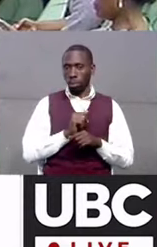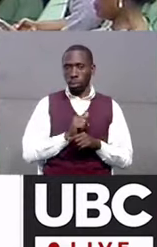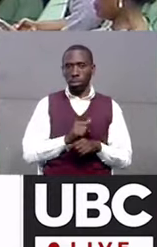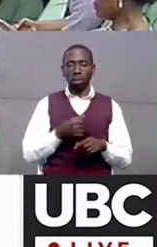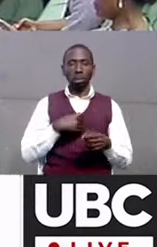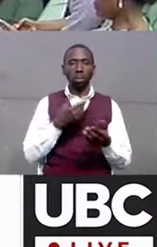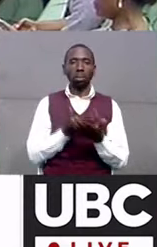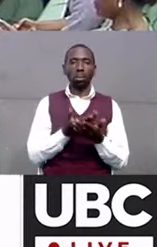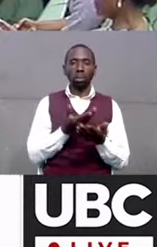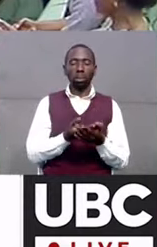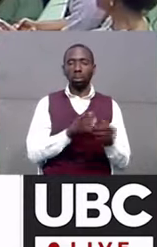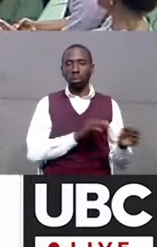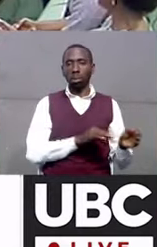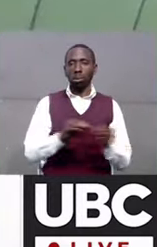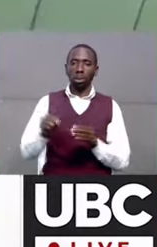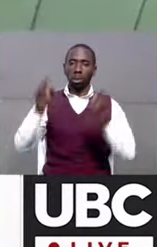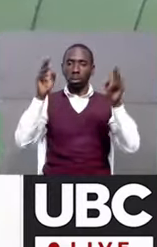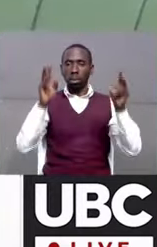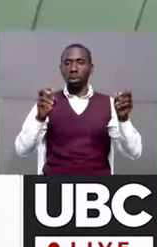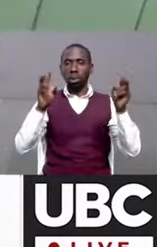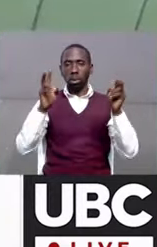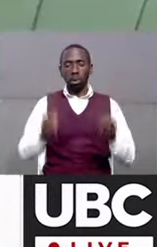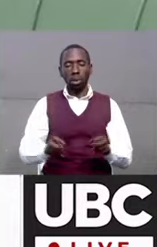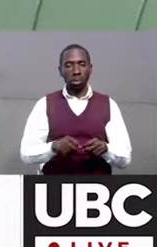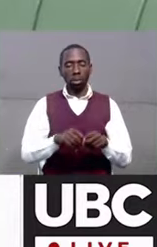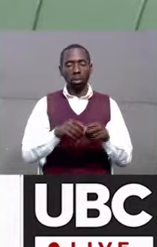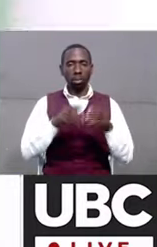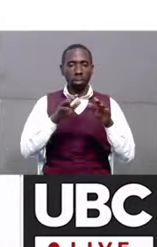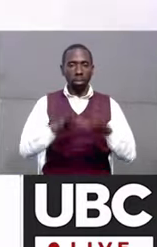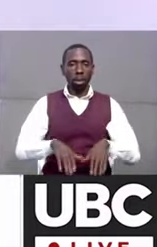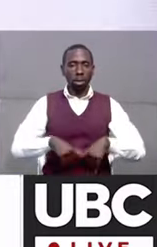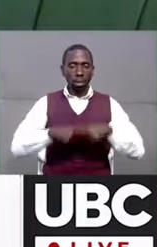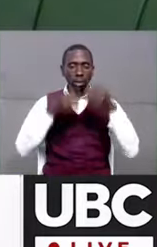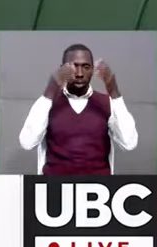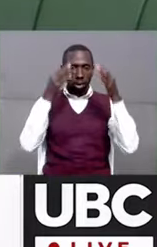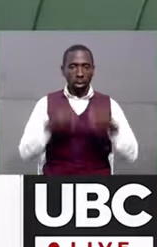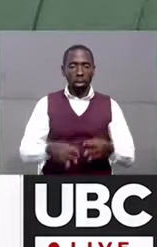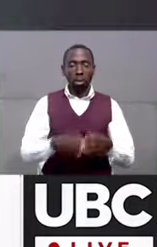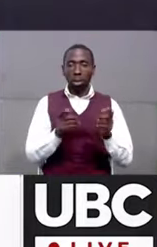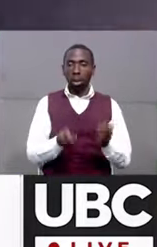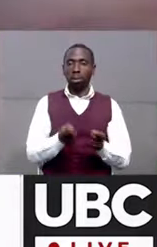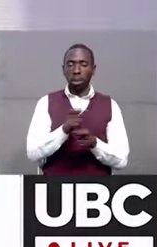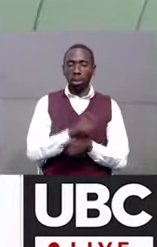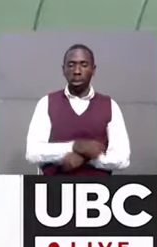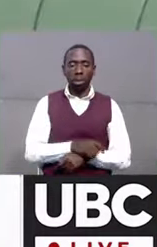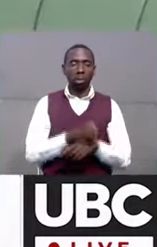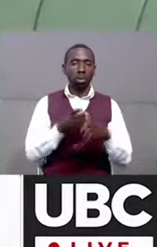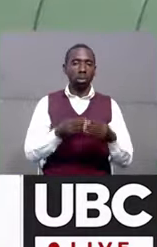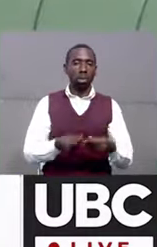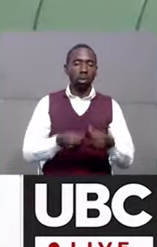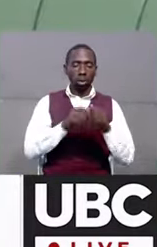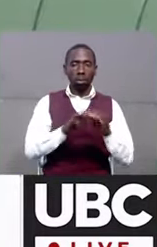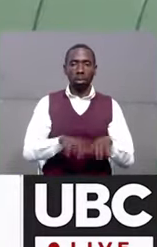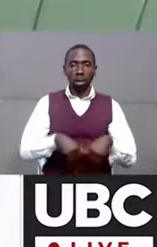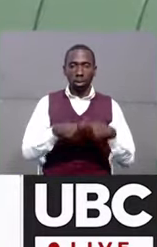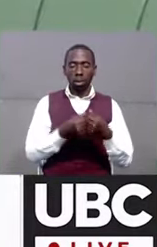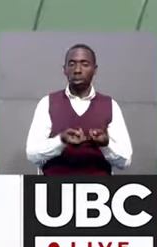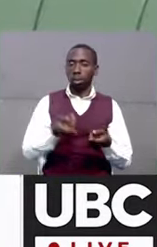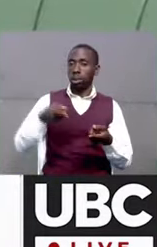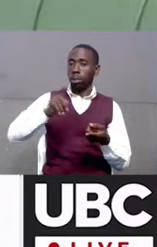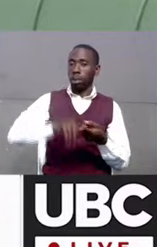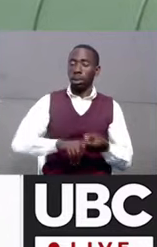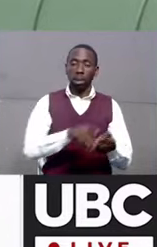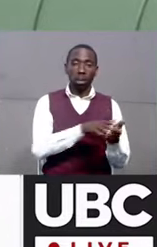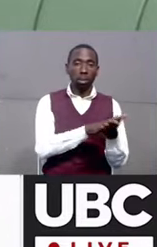I beg to move a motion for a resolution of Parliament to amend a resolution of Parliament on the supplemental expenditure schedule